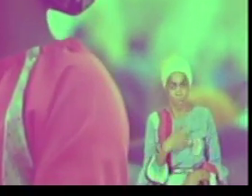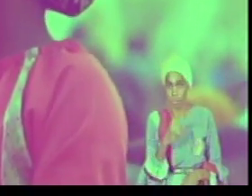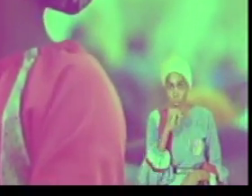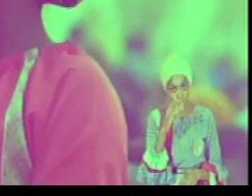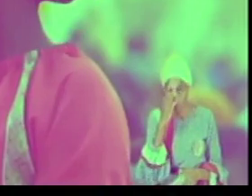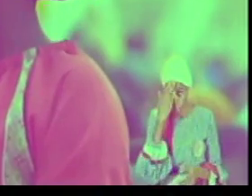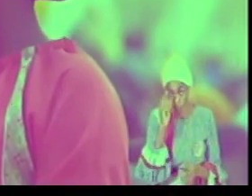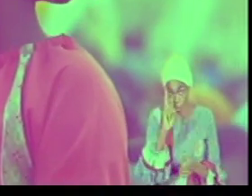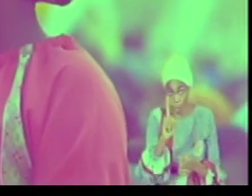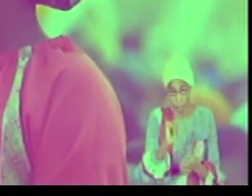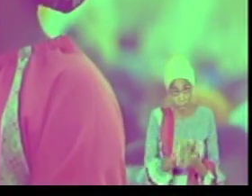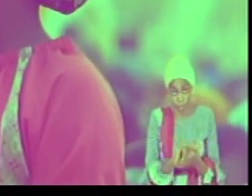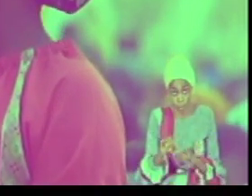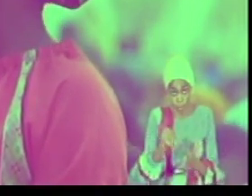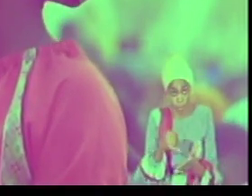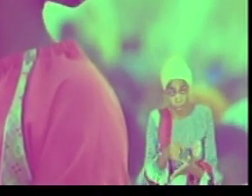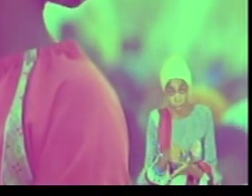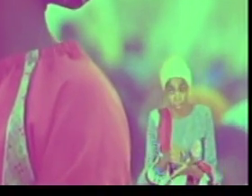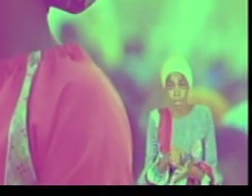that person's work? Maybe